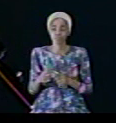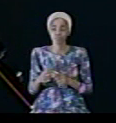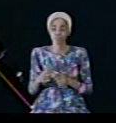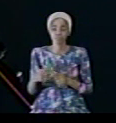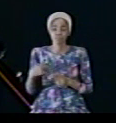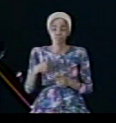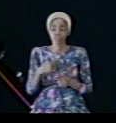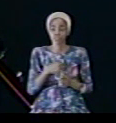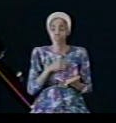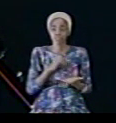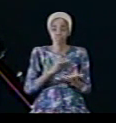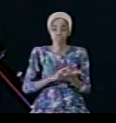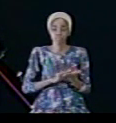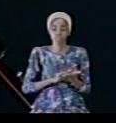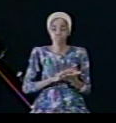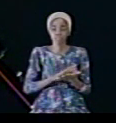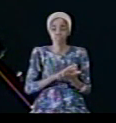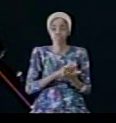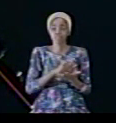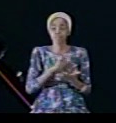We glorify